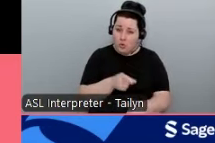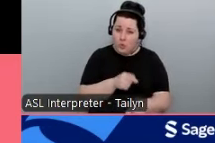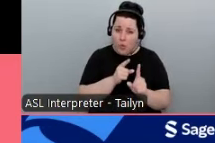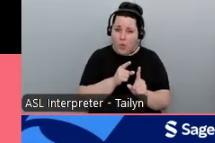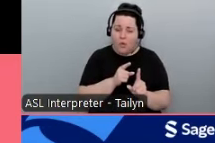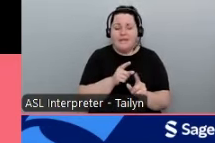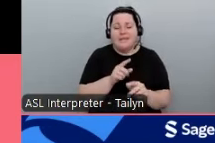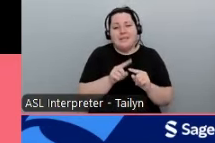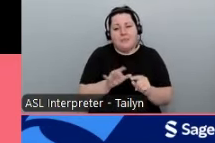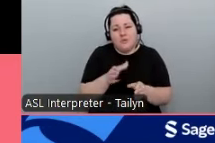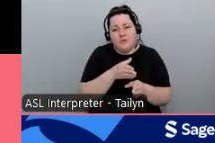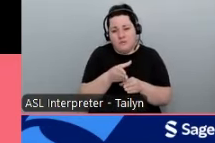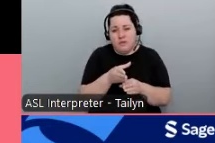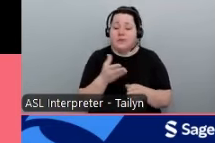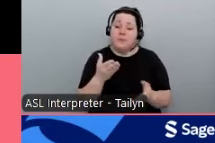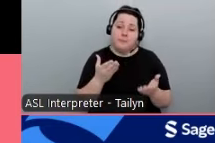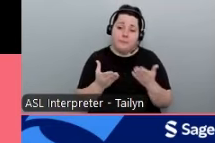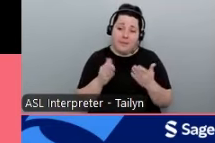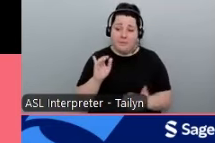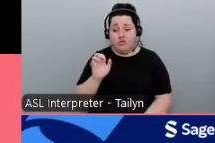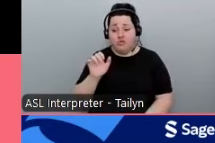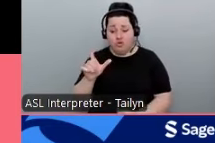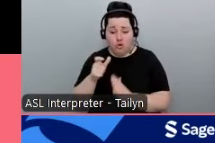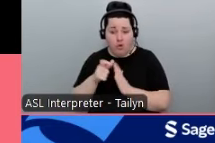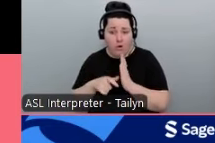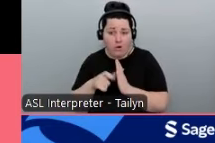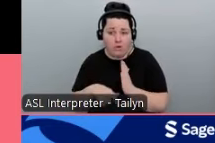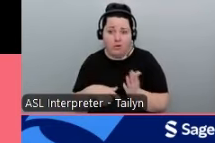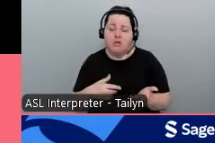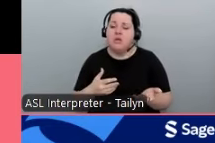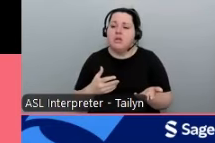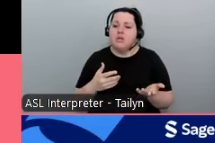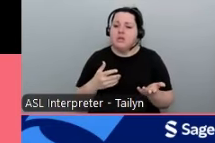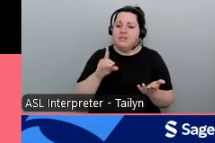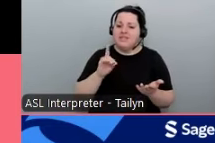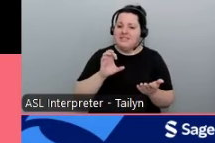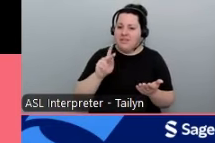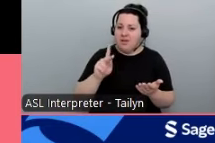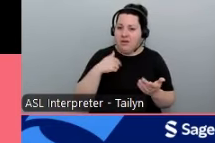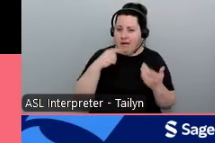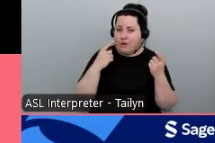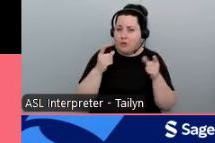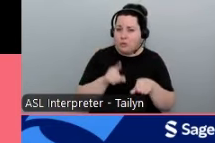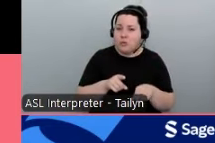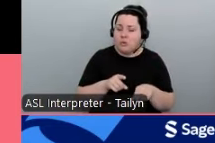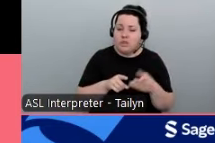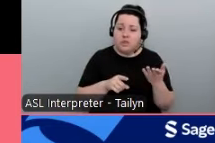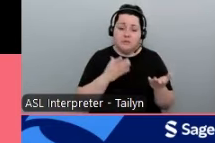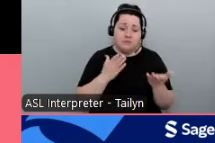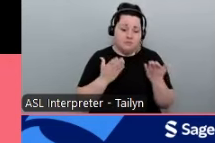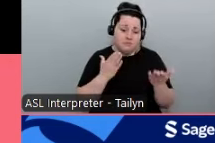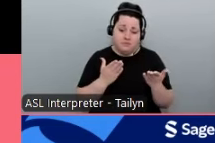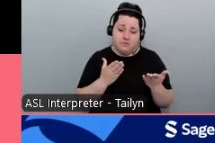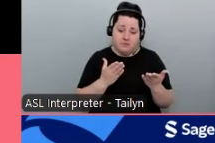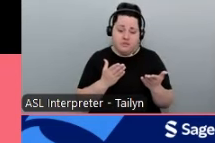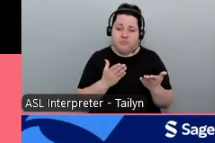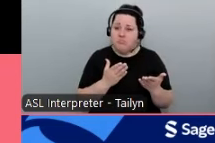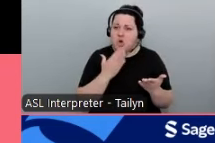field, it might be a journal article you're looking at. And I agree with Derek in terms of it might be a strong book